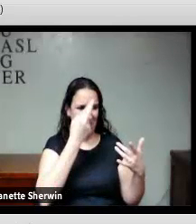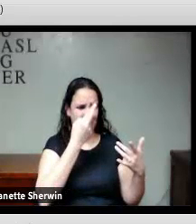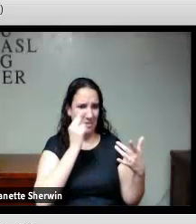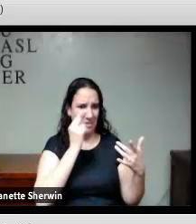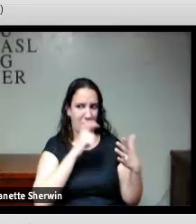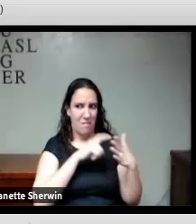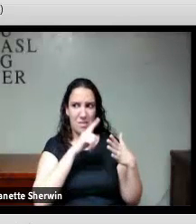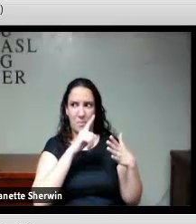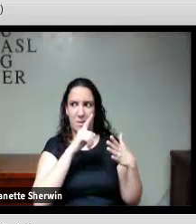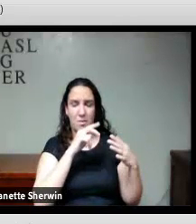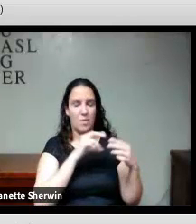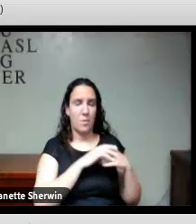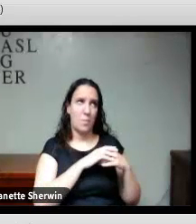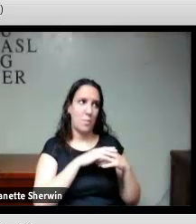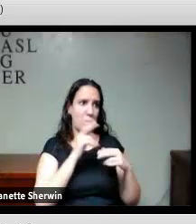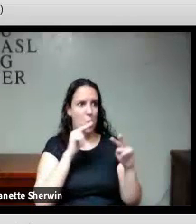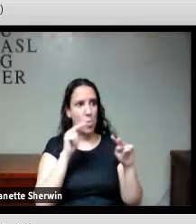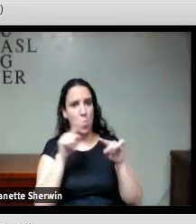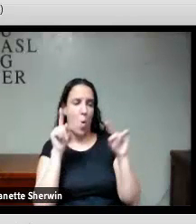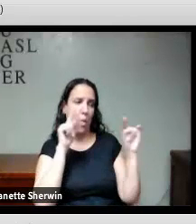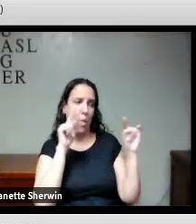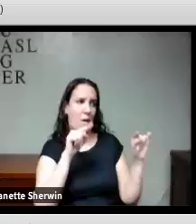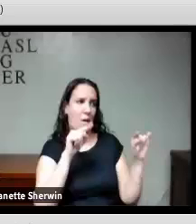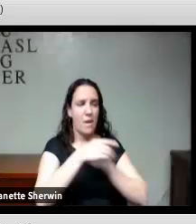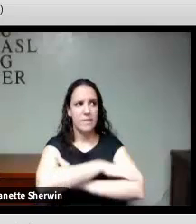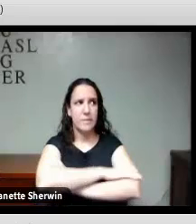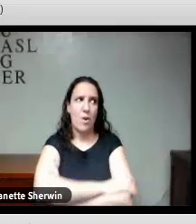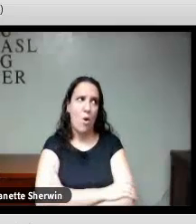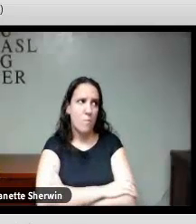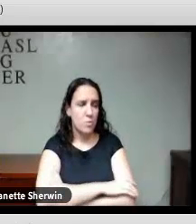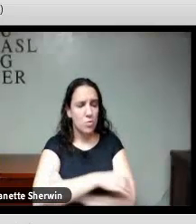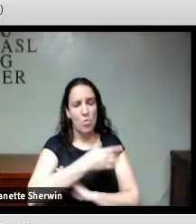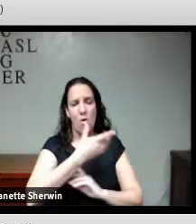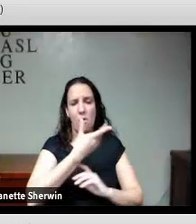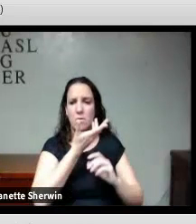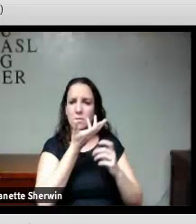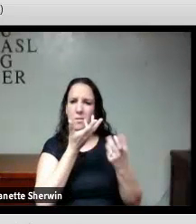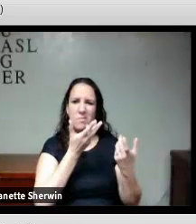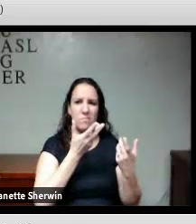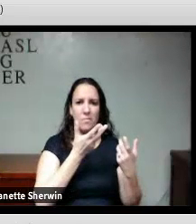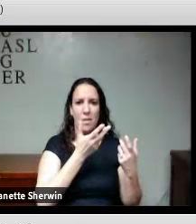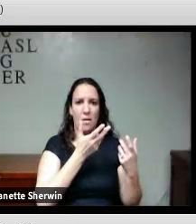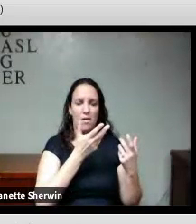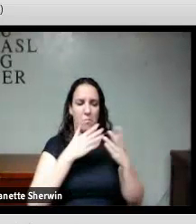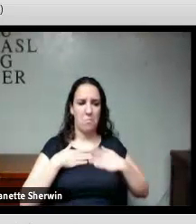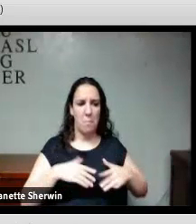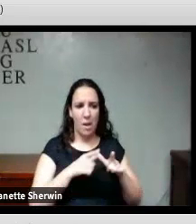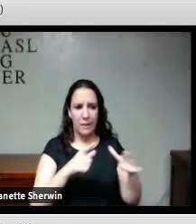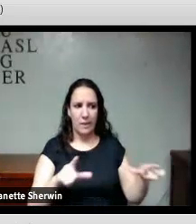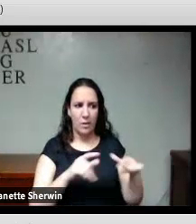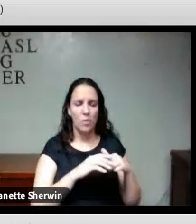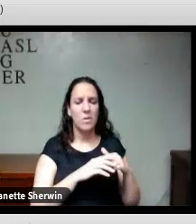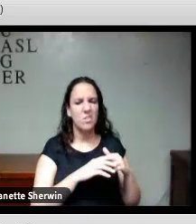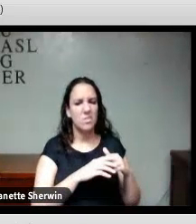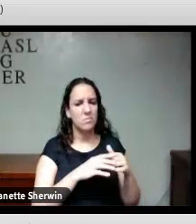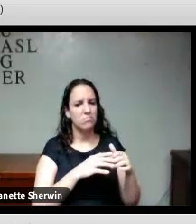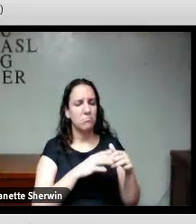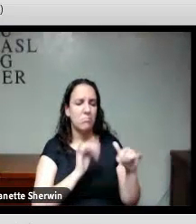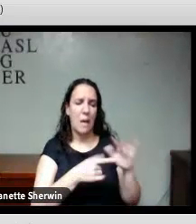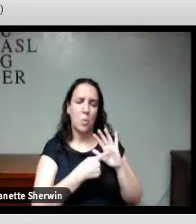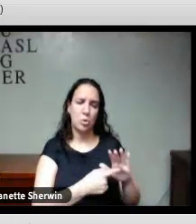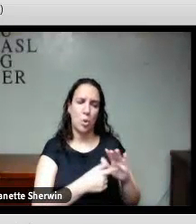the rolling of the eyes, the arms crossed, whatever it might be, people can sense that. And when we aren't sincere in thanking